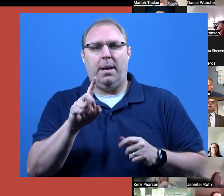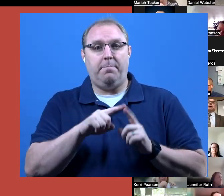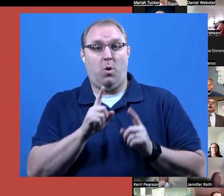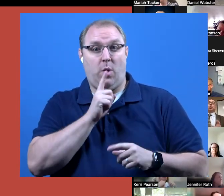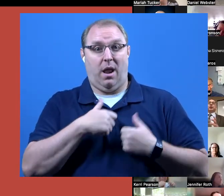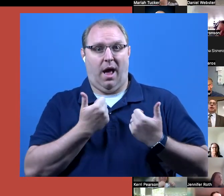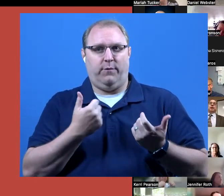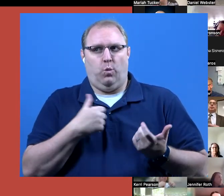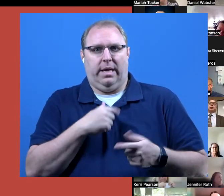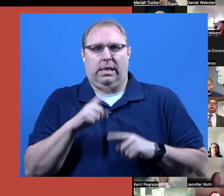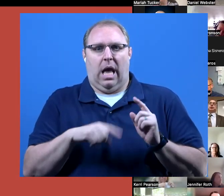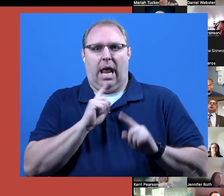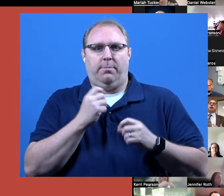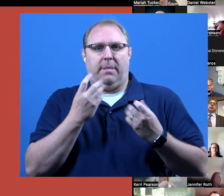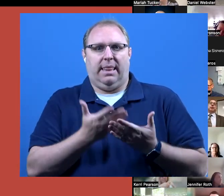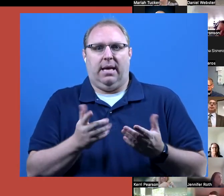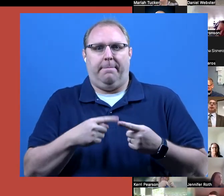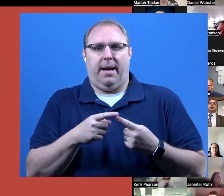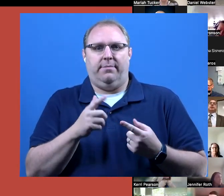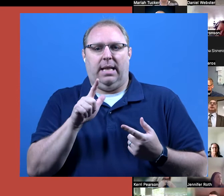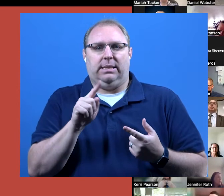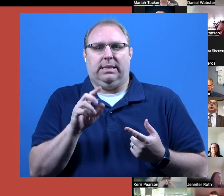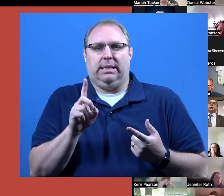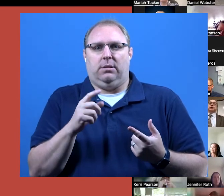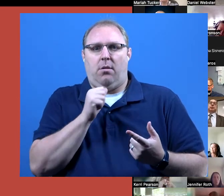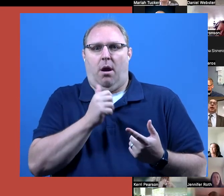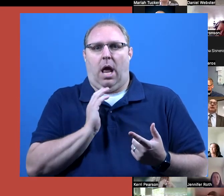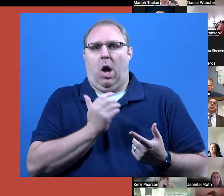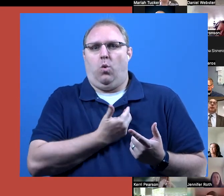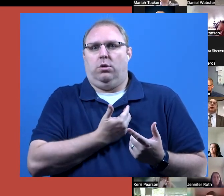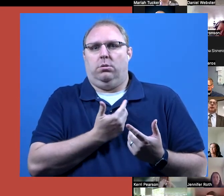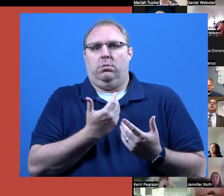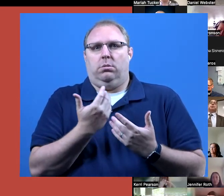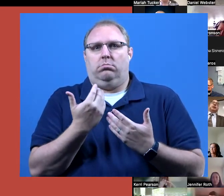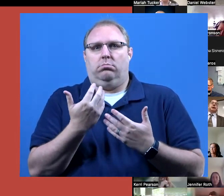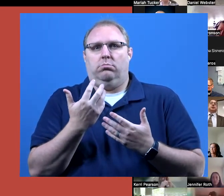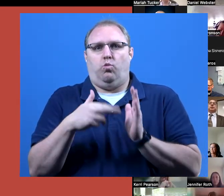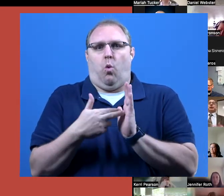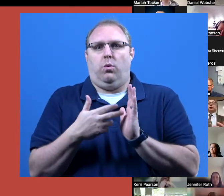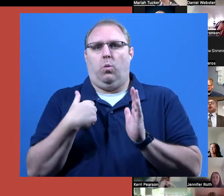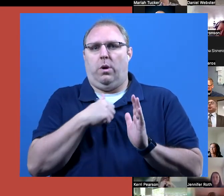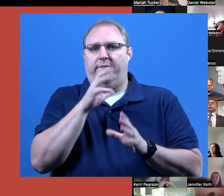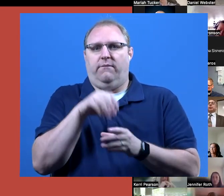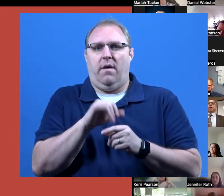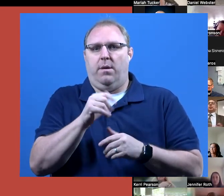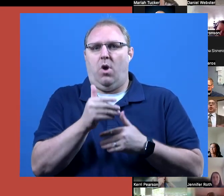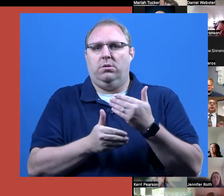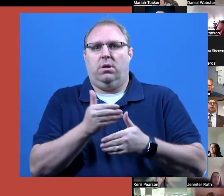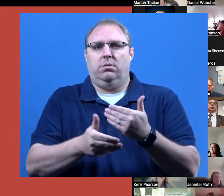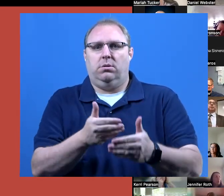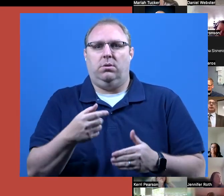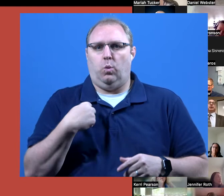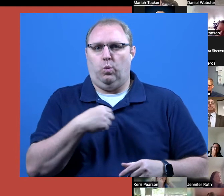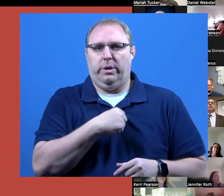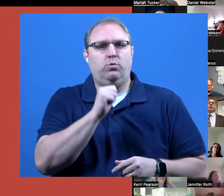place, and we need the employees to jump on that process as quickly as possible, because if they don't, they run the